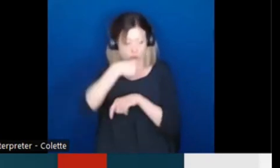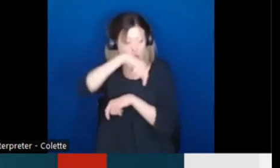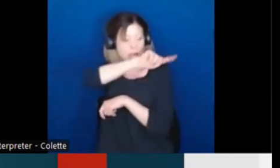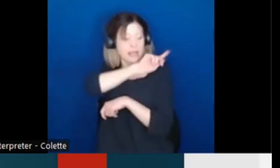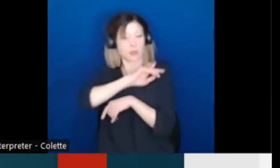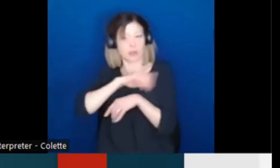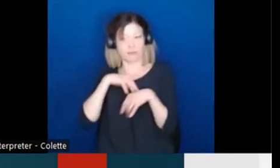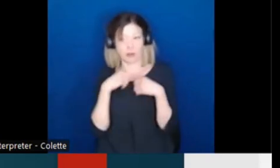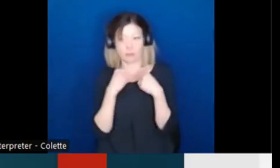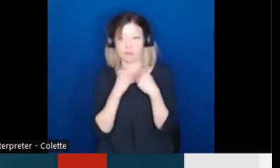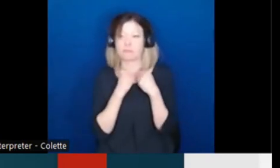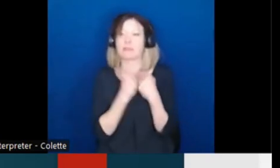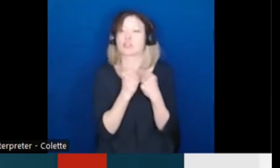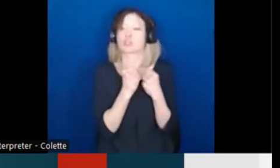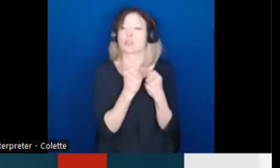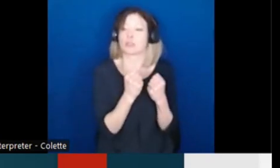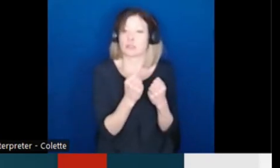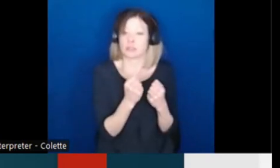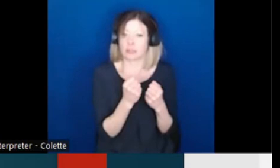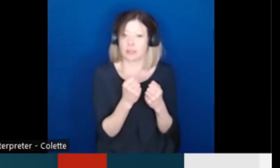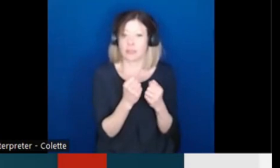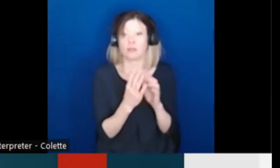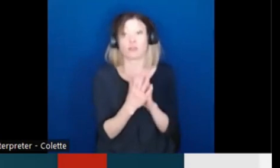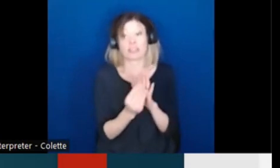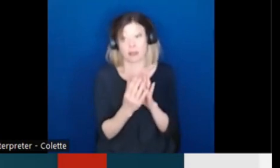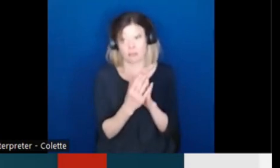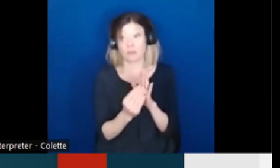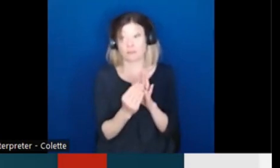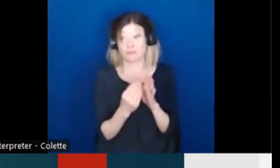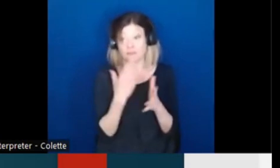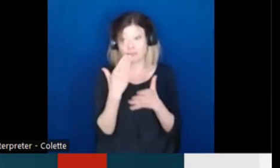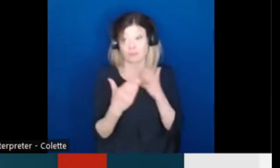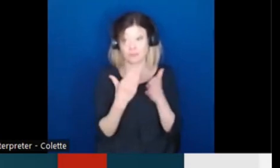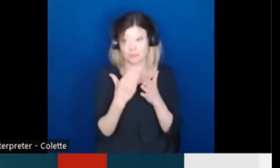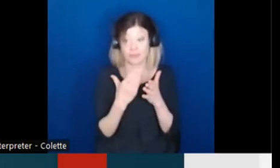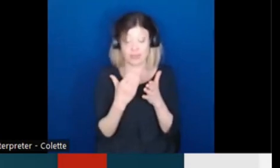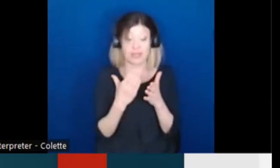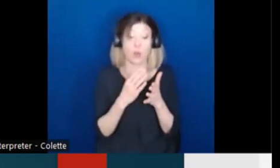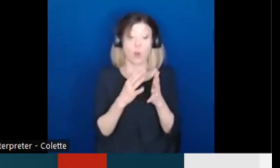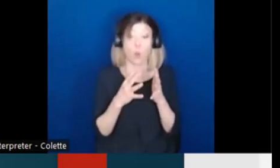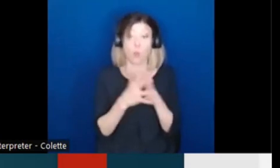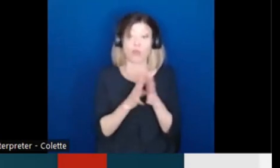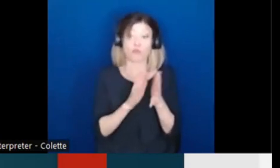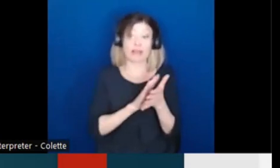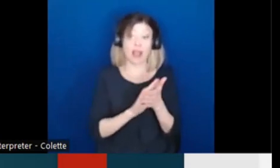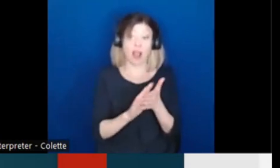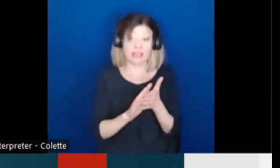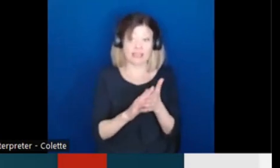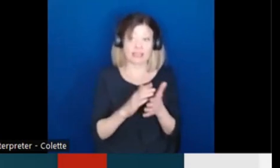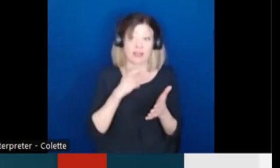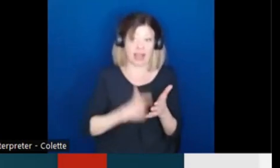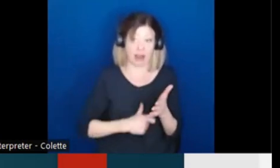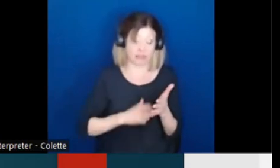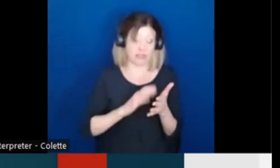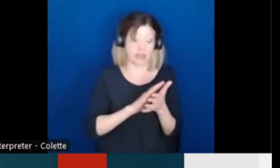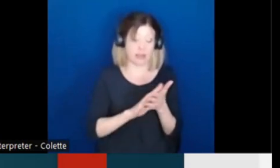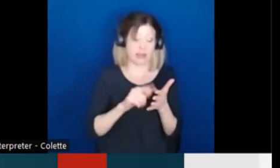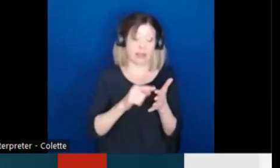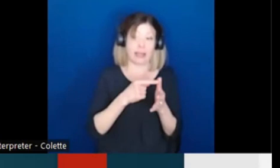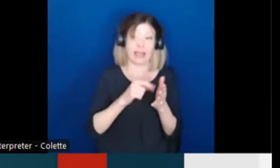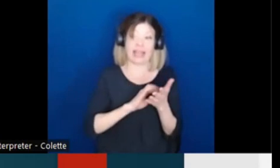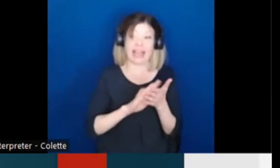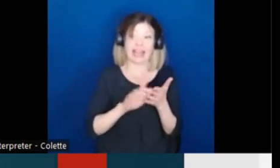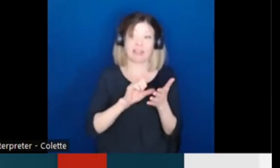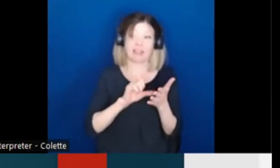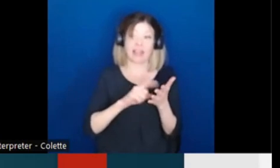way. Heathcliff in Wuthering Heights is a brilliant example, as is Mr. Rochester in Jane Eyre. If